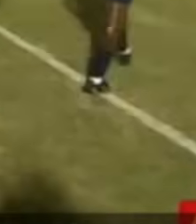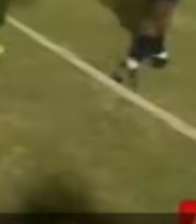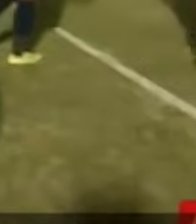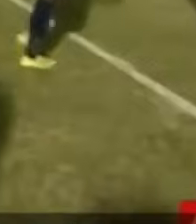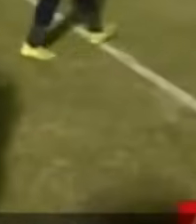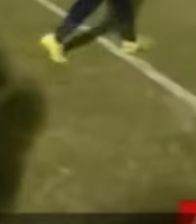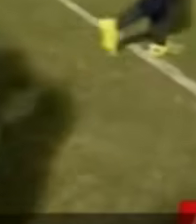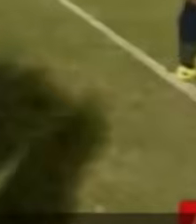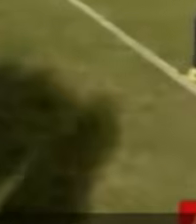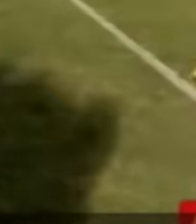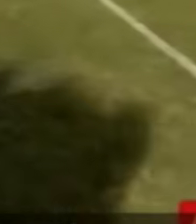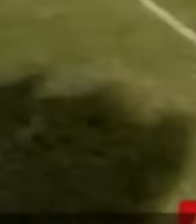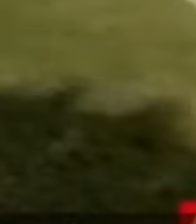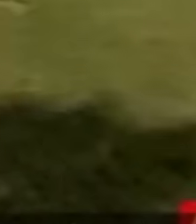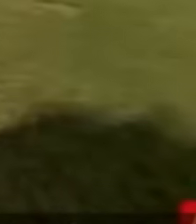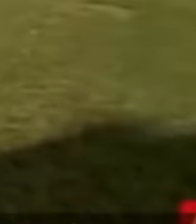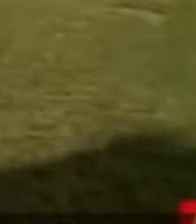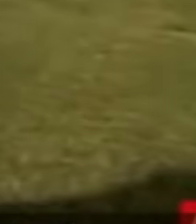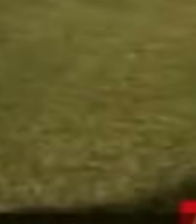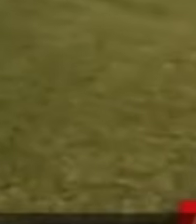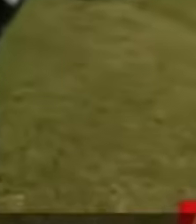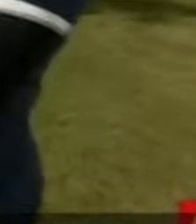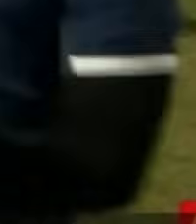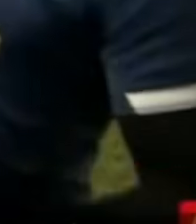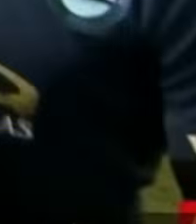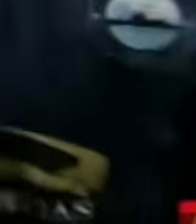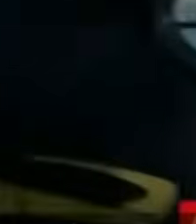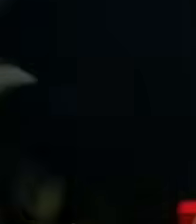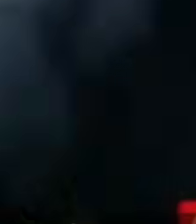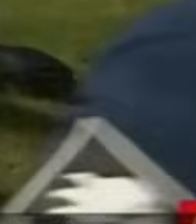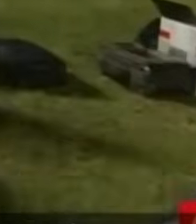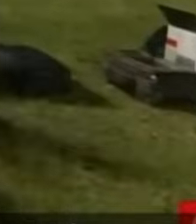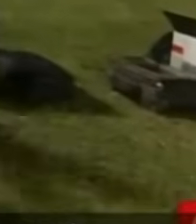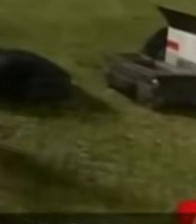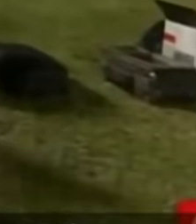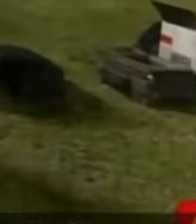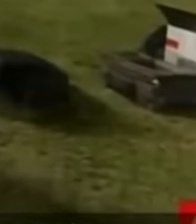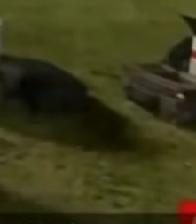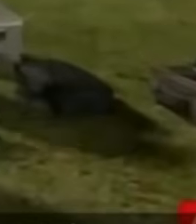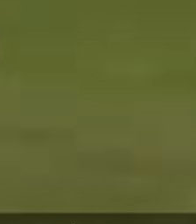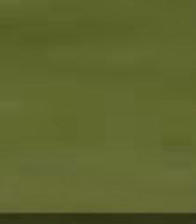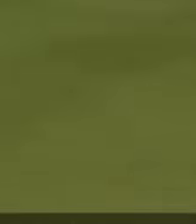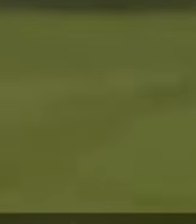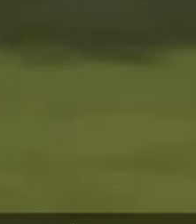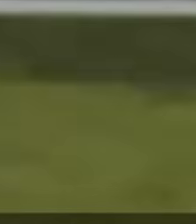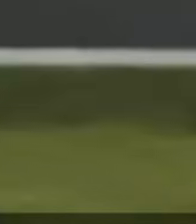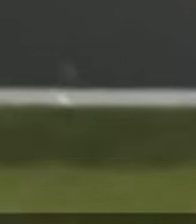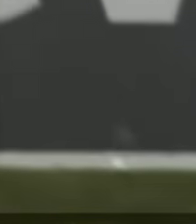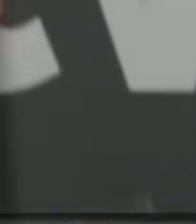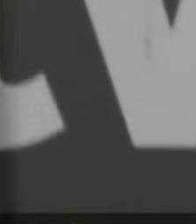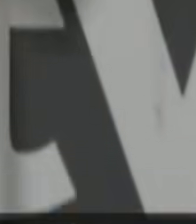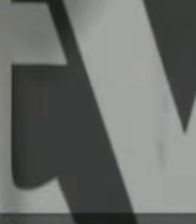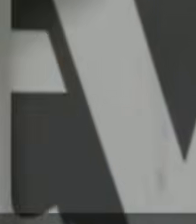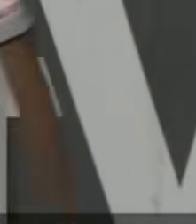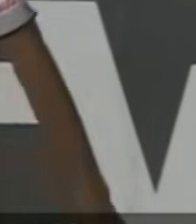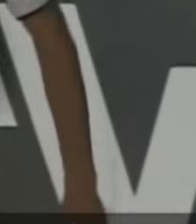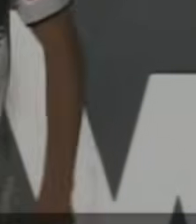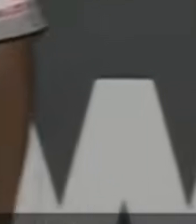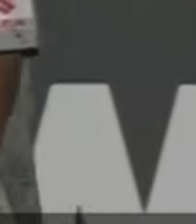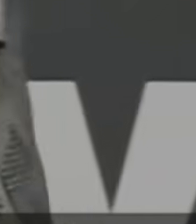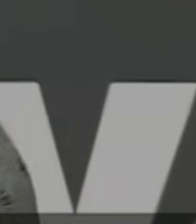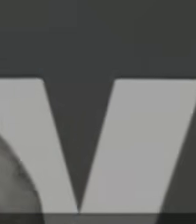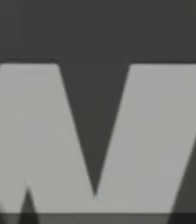Vincent Pule struck for Silele 3 games ago, and now requirements from Richards